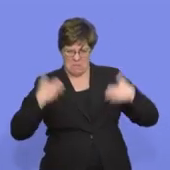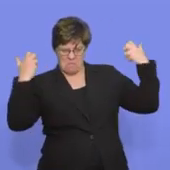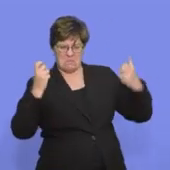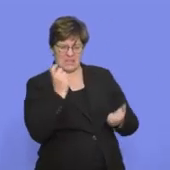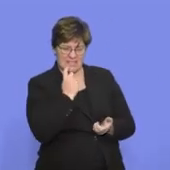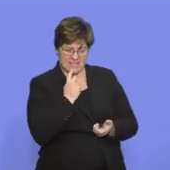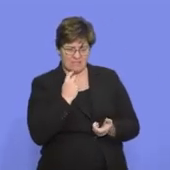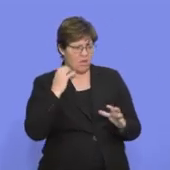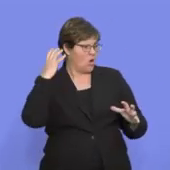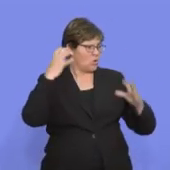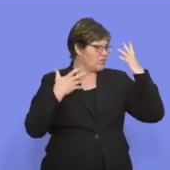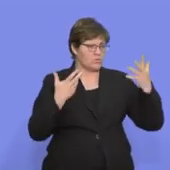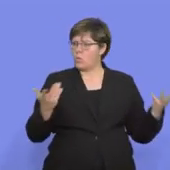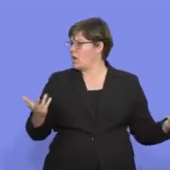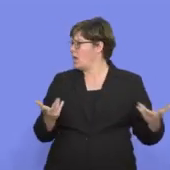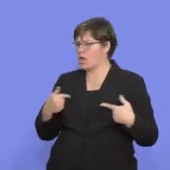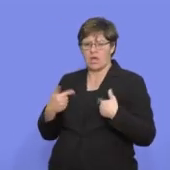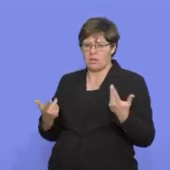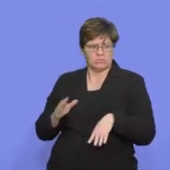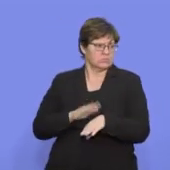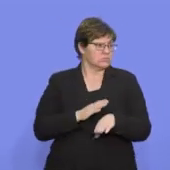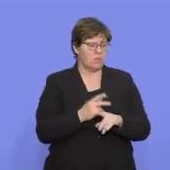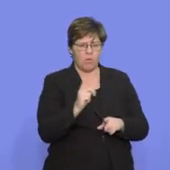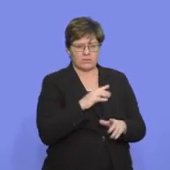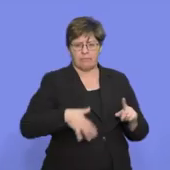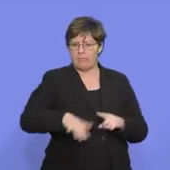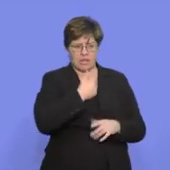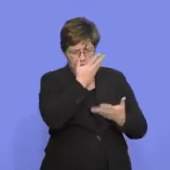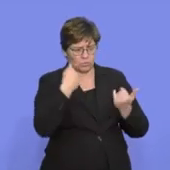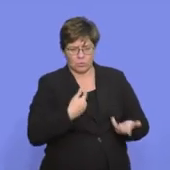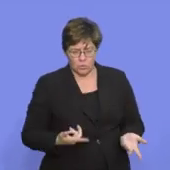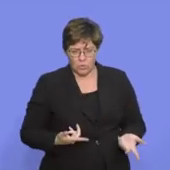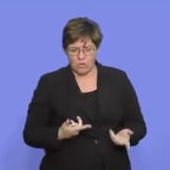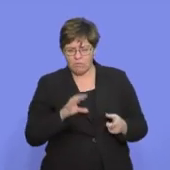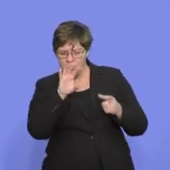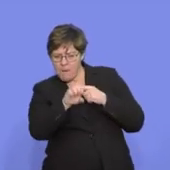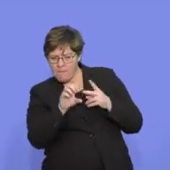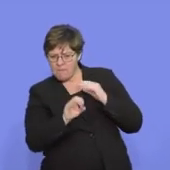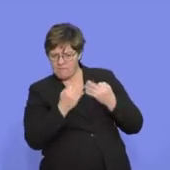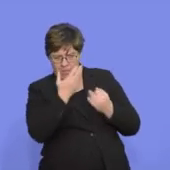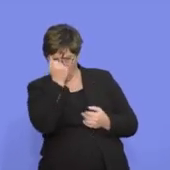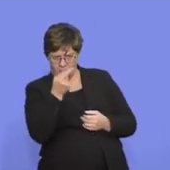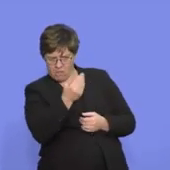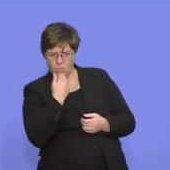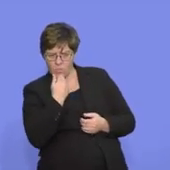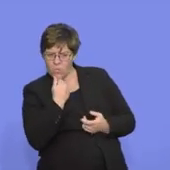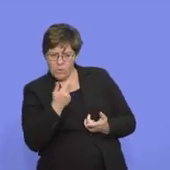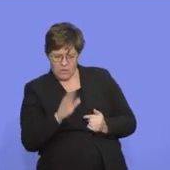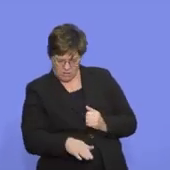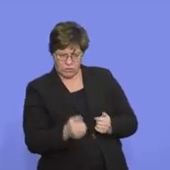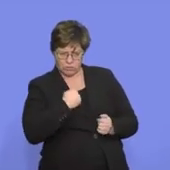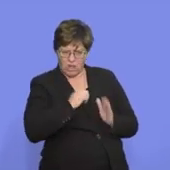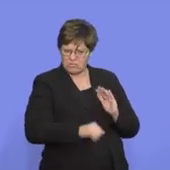where they are, what's the time, the place. They don't recognize their own family, people that they used to know. They have difficulty